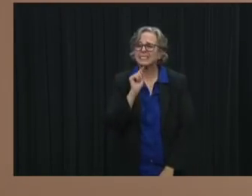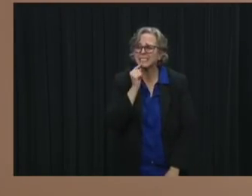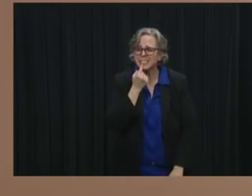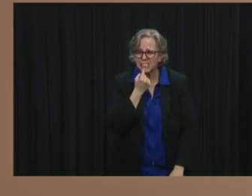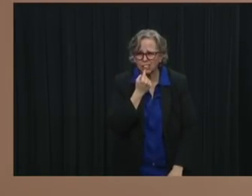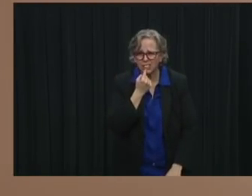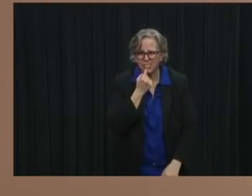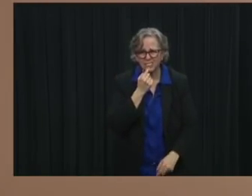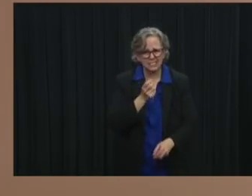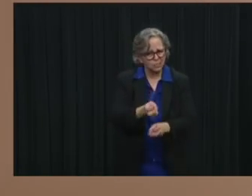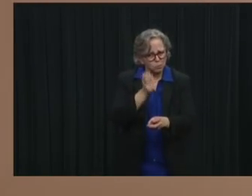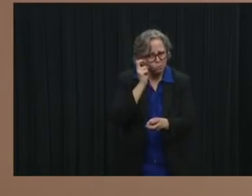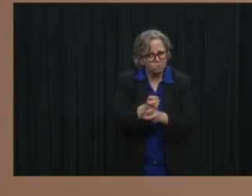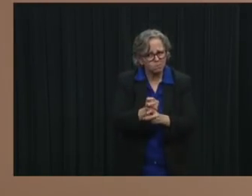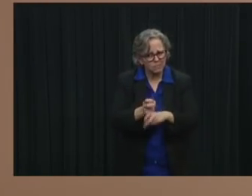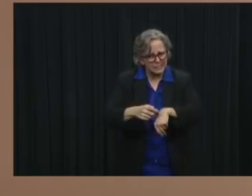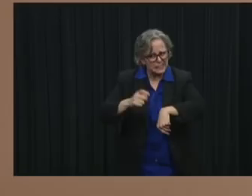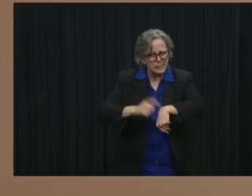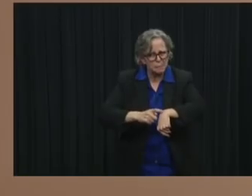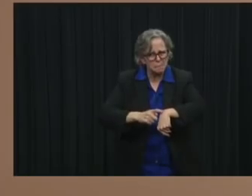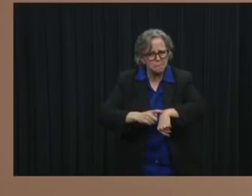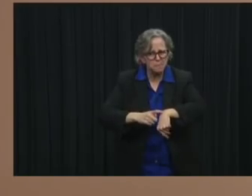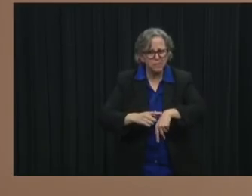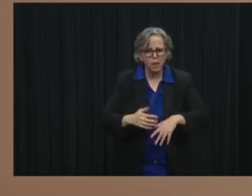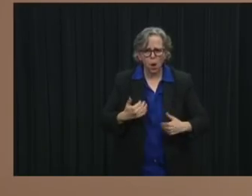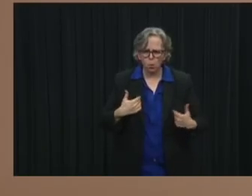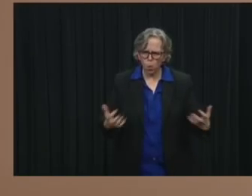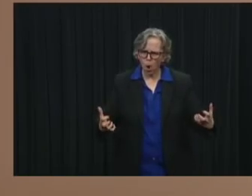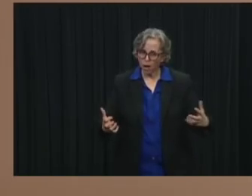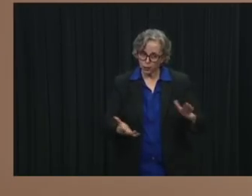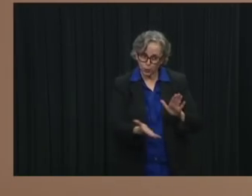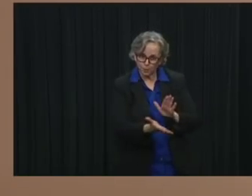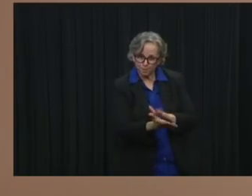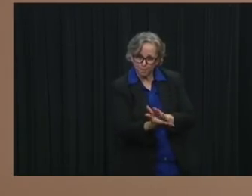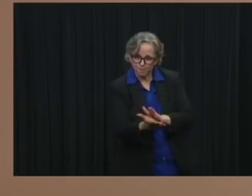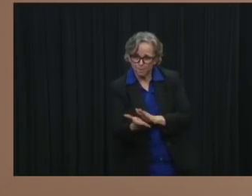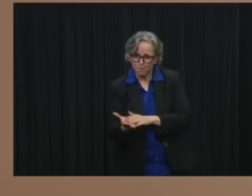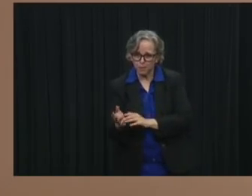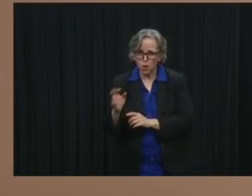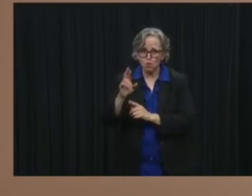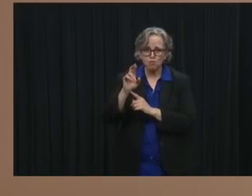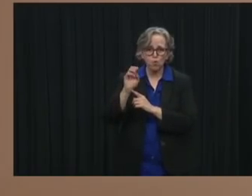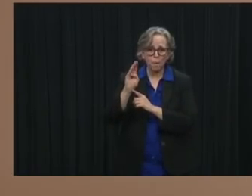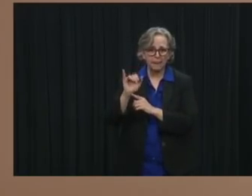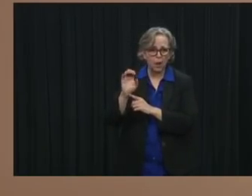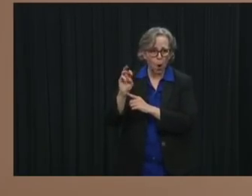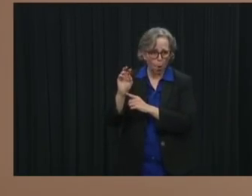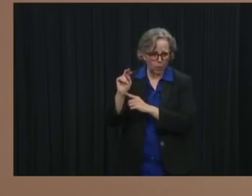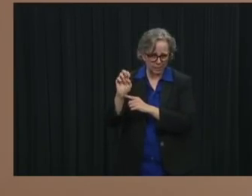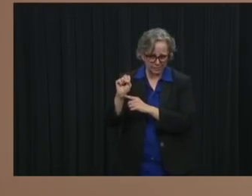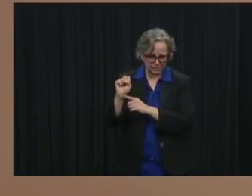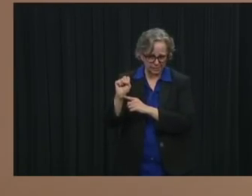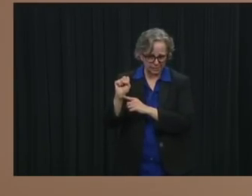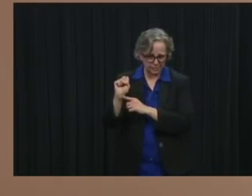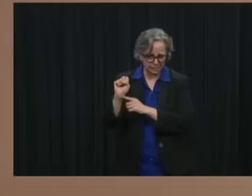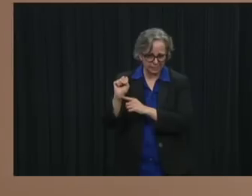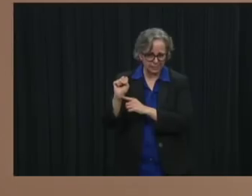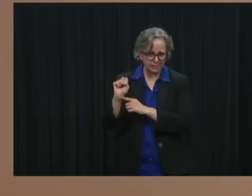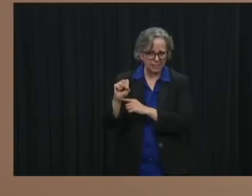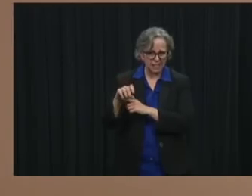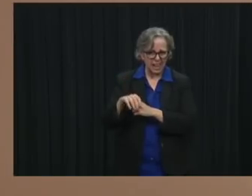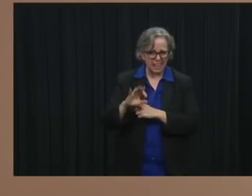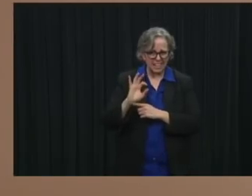of all, to Ruby Owens. Ruby is 9 years old, and she wanted to write a letter to